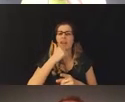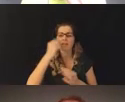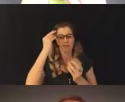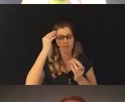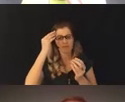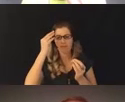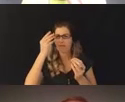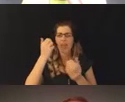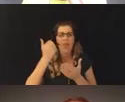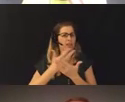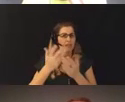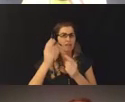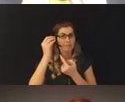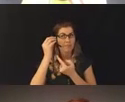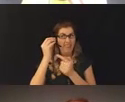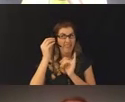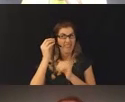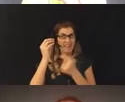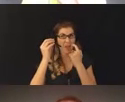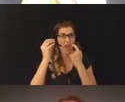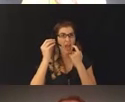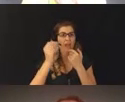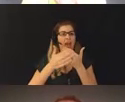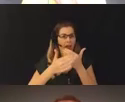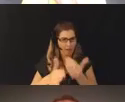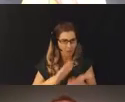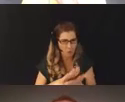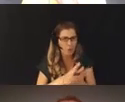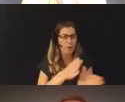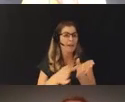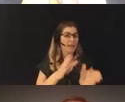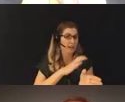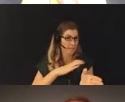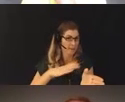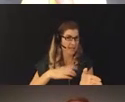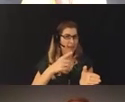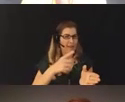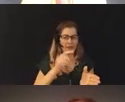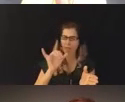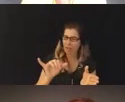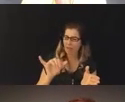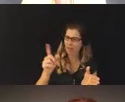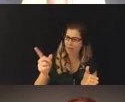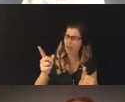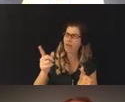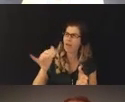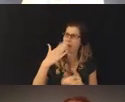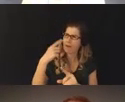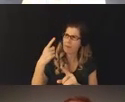into our school. And it allowed our after-school planning committee, by the way, a lot more jumping off points to continue developing